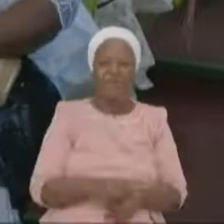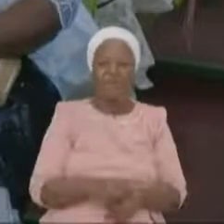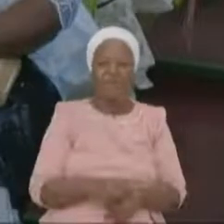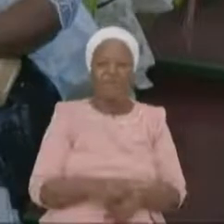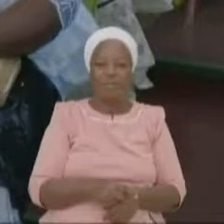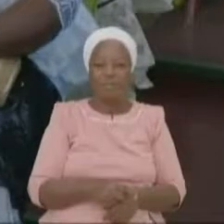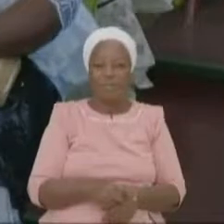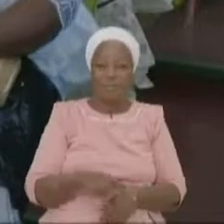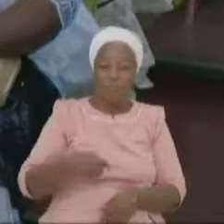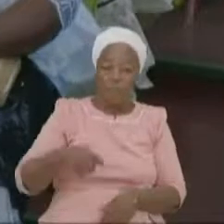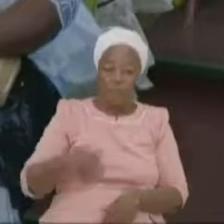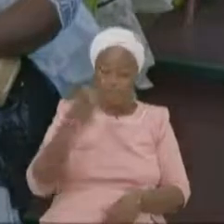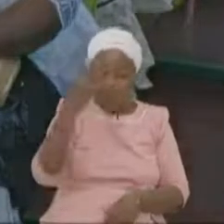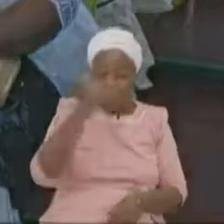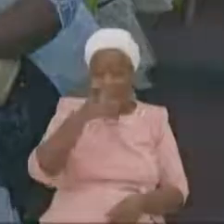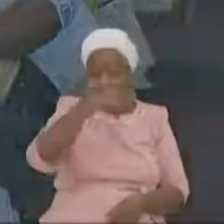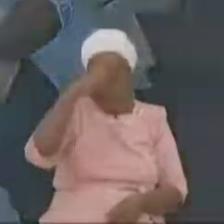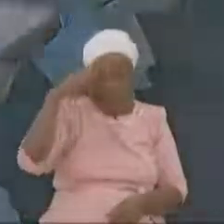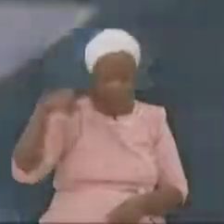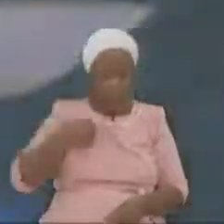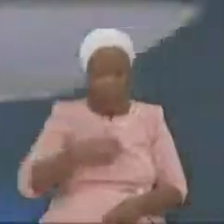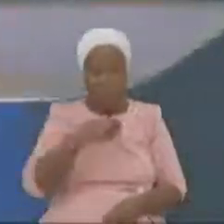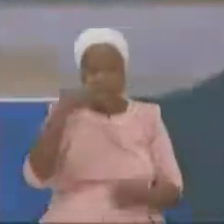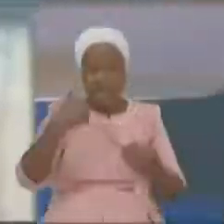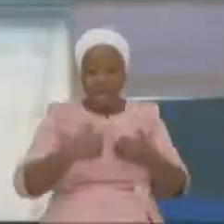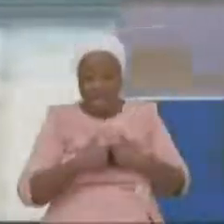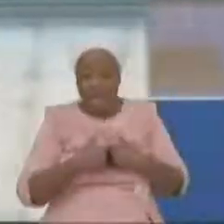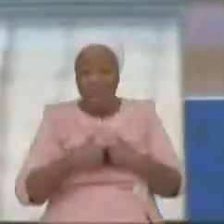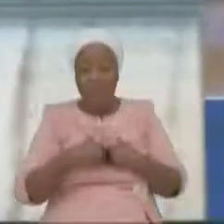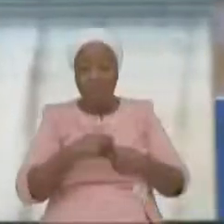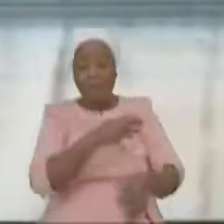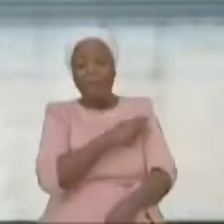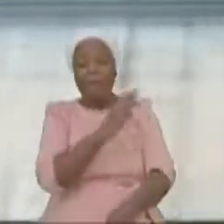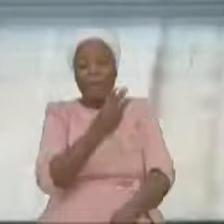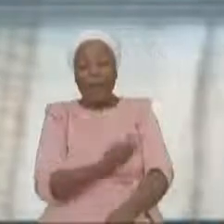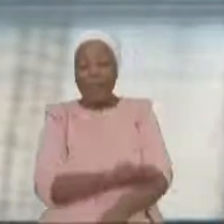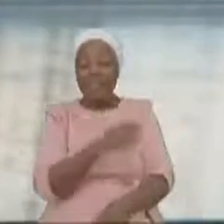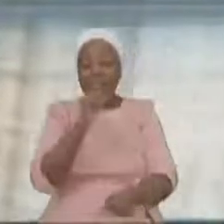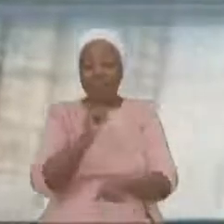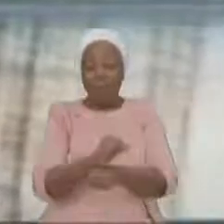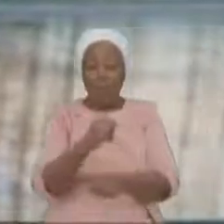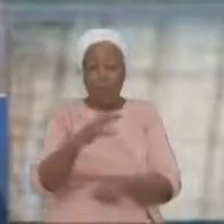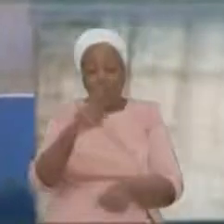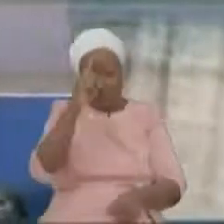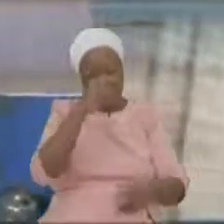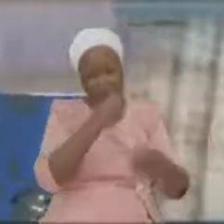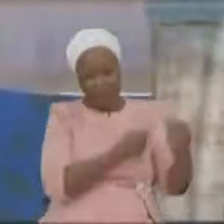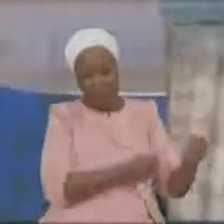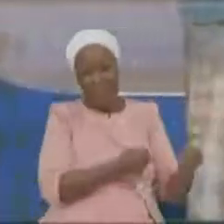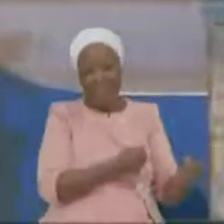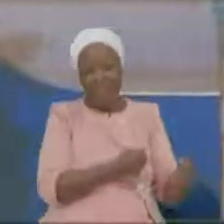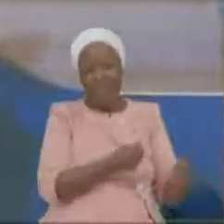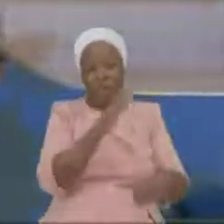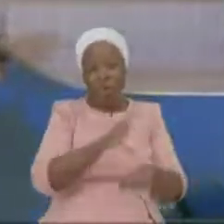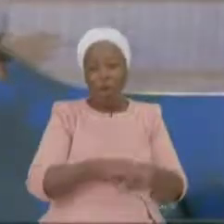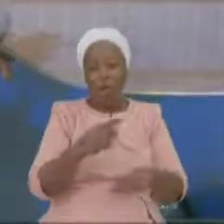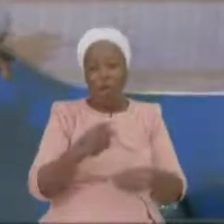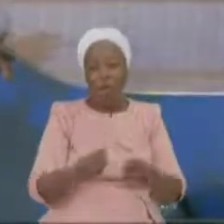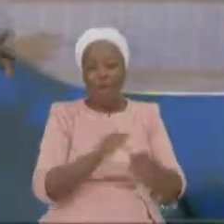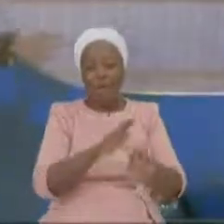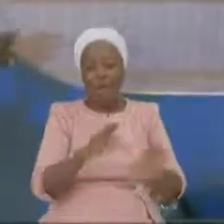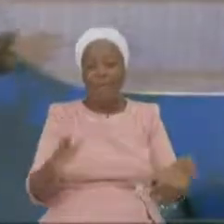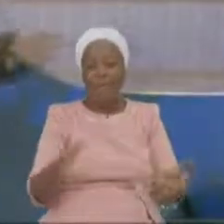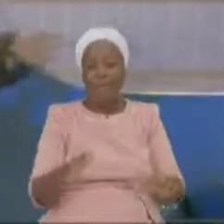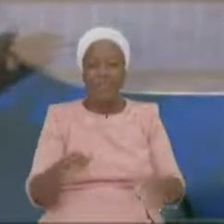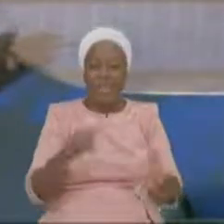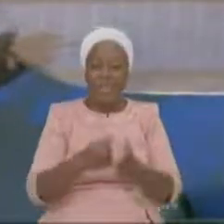Why? Because we have mighty works of faith on the field.